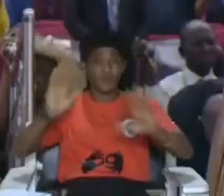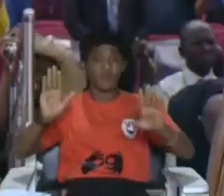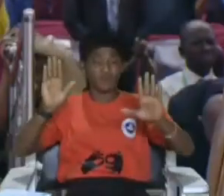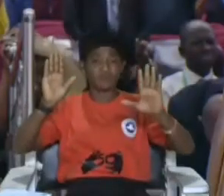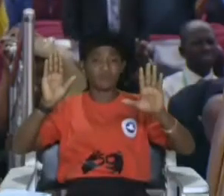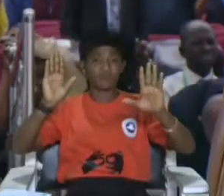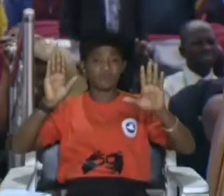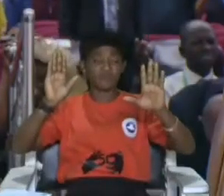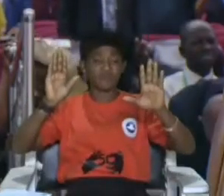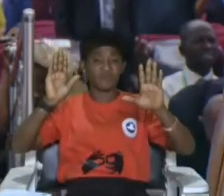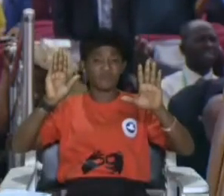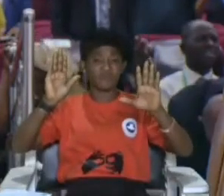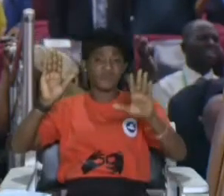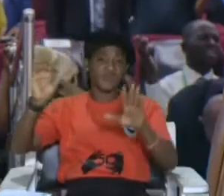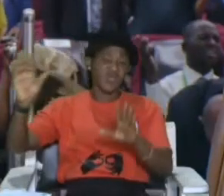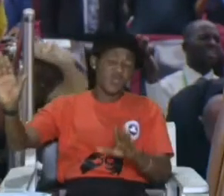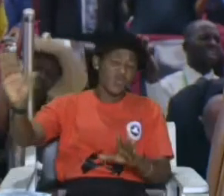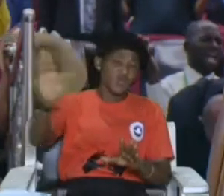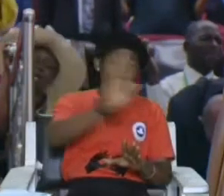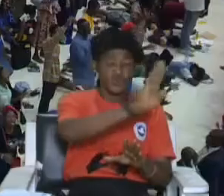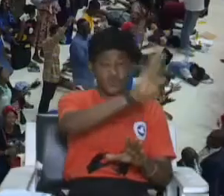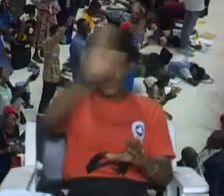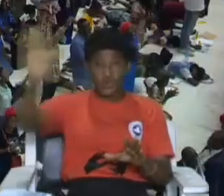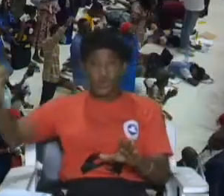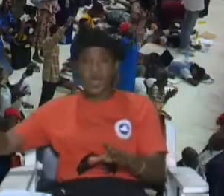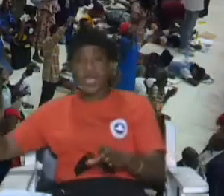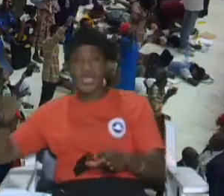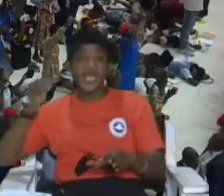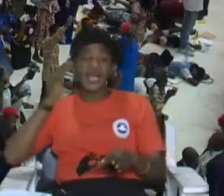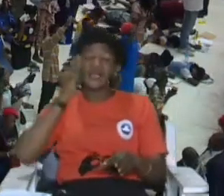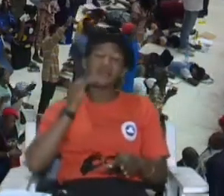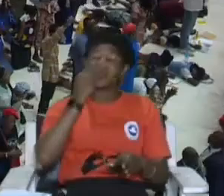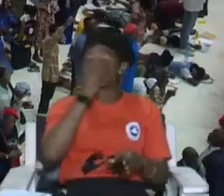Your handkerchiefs will heal the sick.